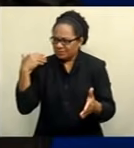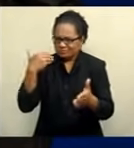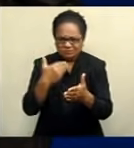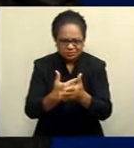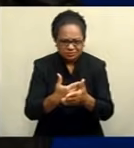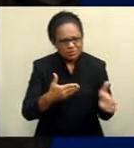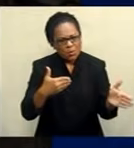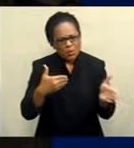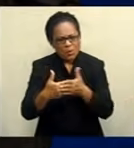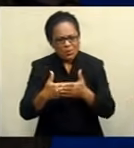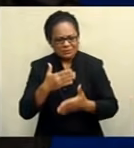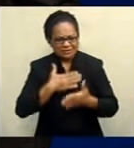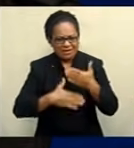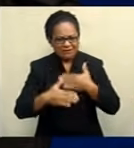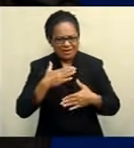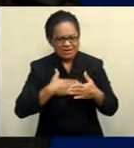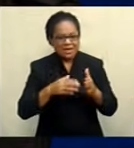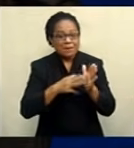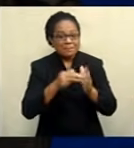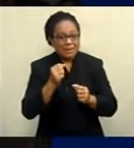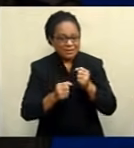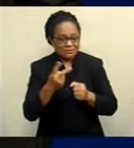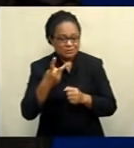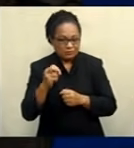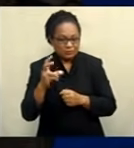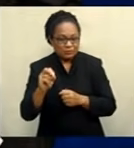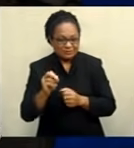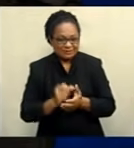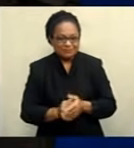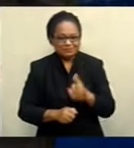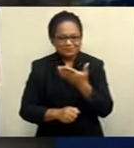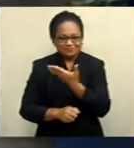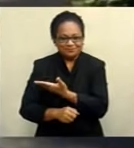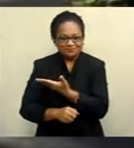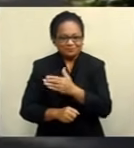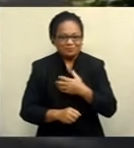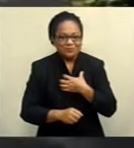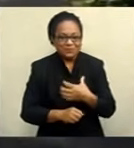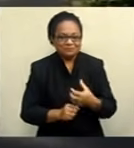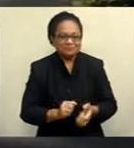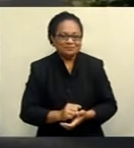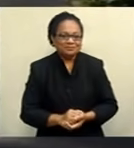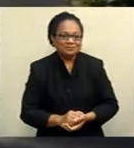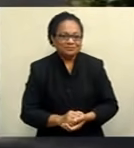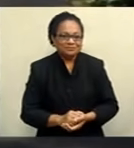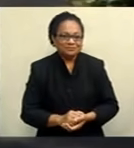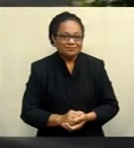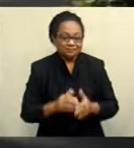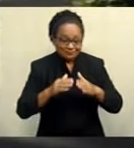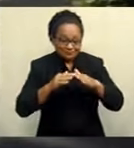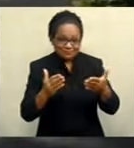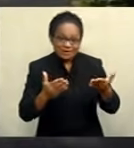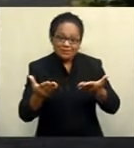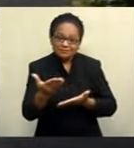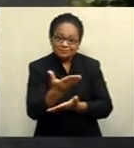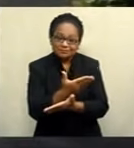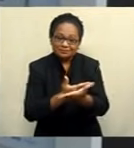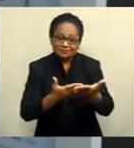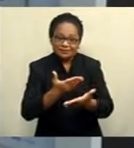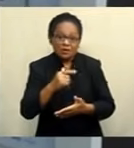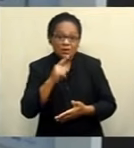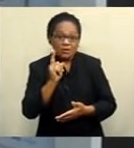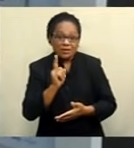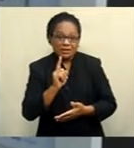of the pandemic since March 2020. Details with Felipe Naikaso. Discussions are underway to identify